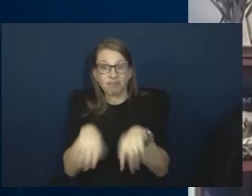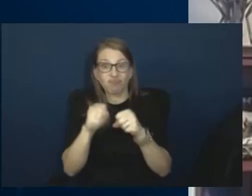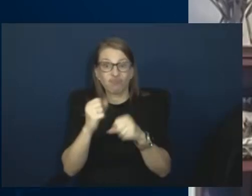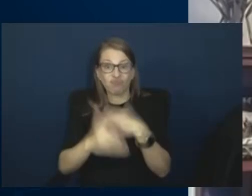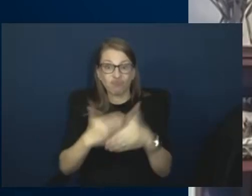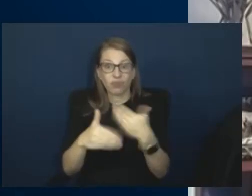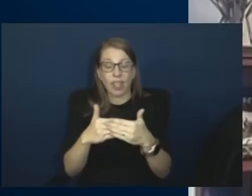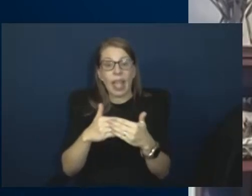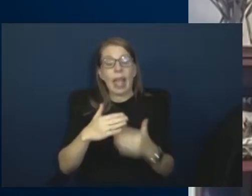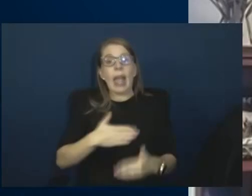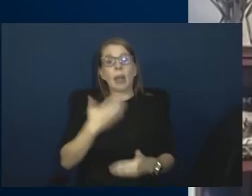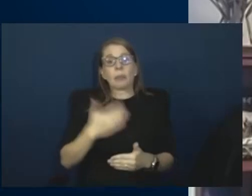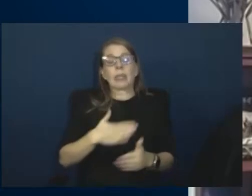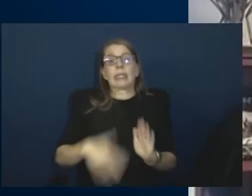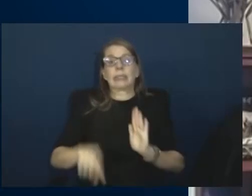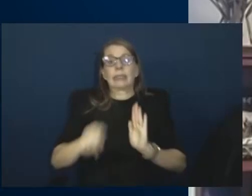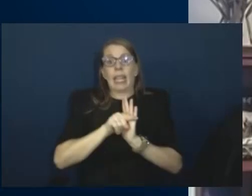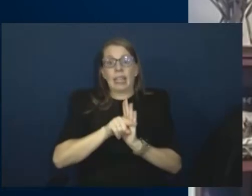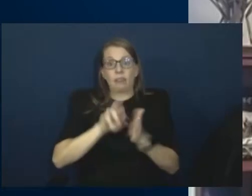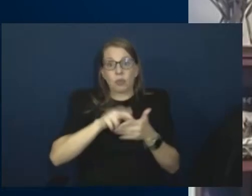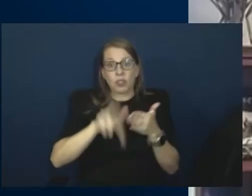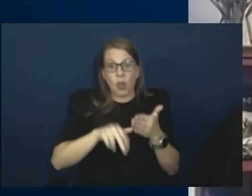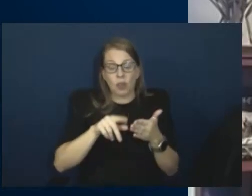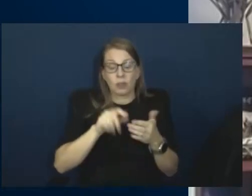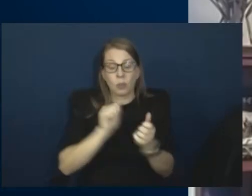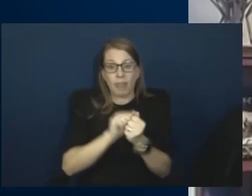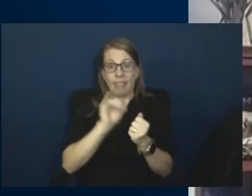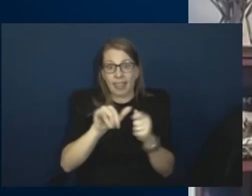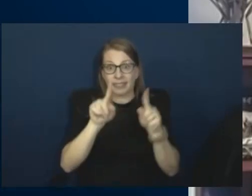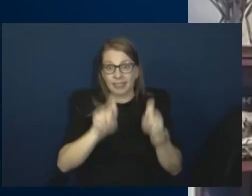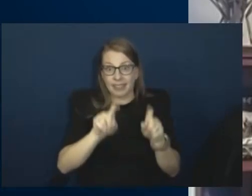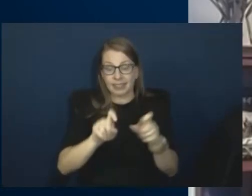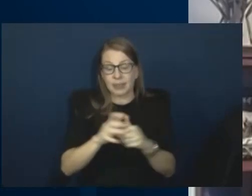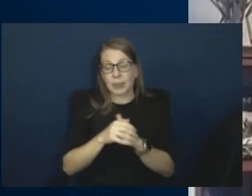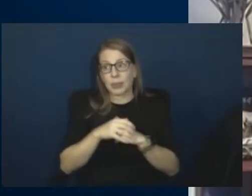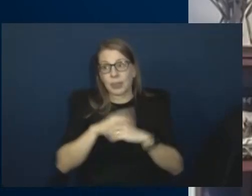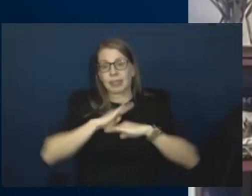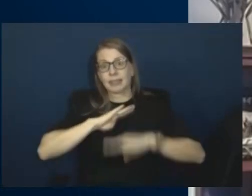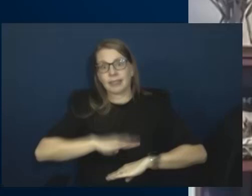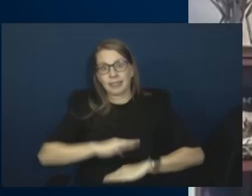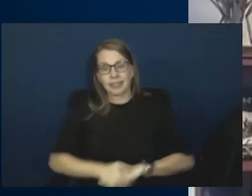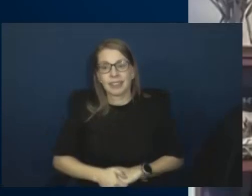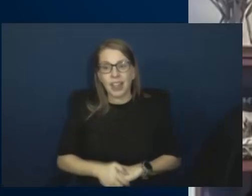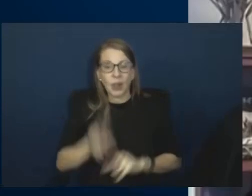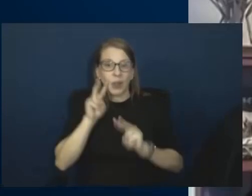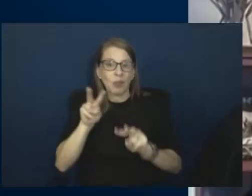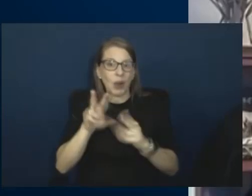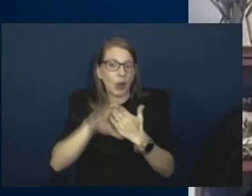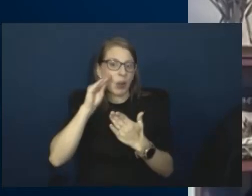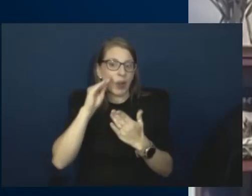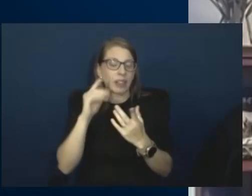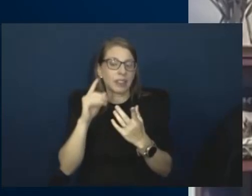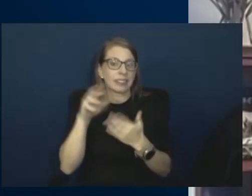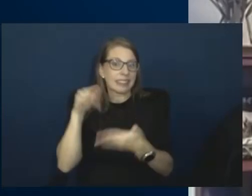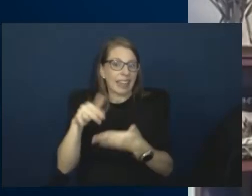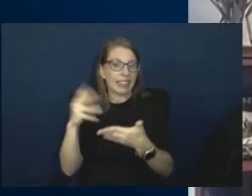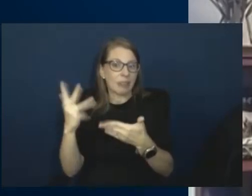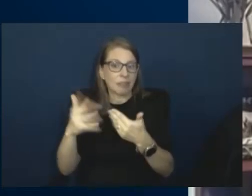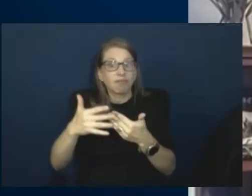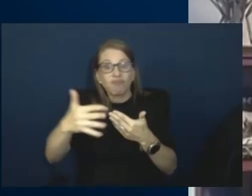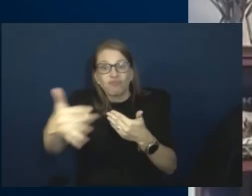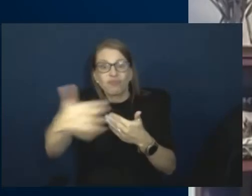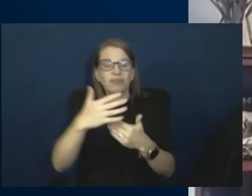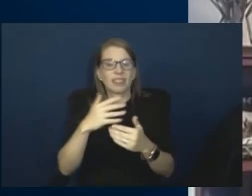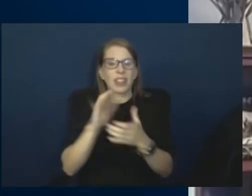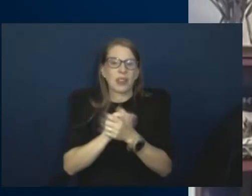that's a relief, that's for sure. And we look forward to hearing more about what you all are studying. So keep all that information coming, and congrats on all of